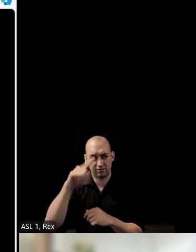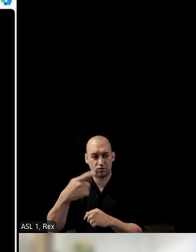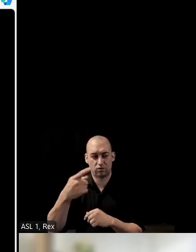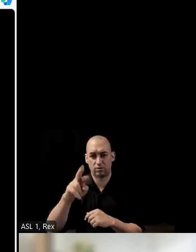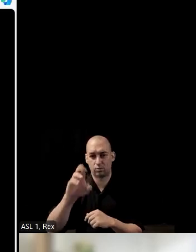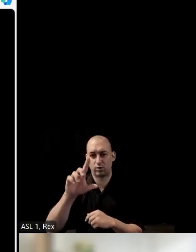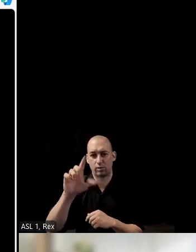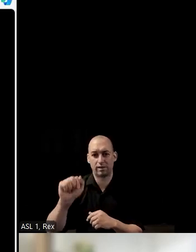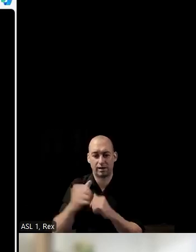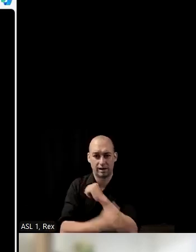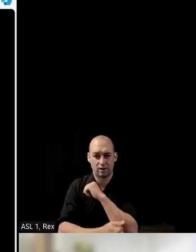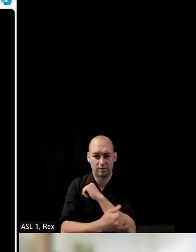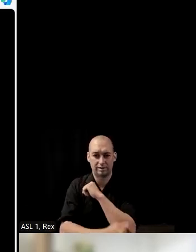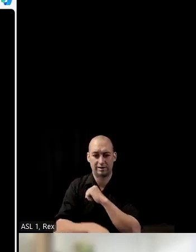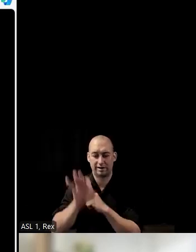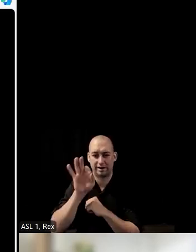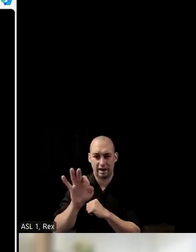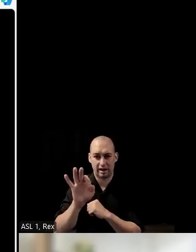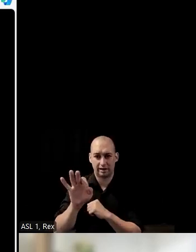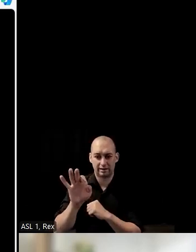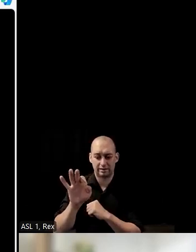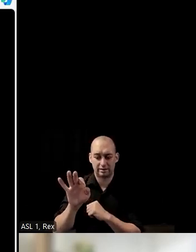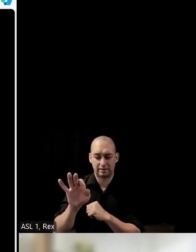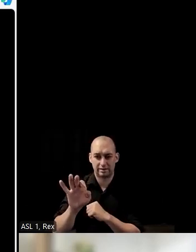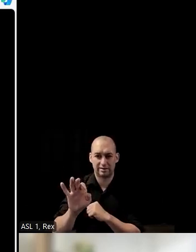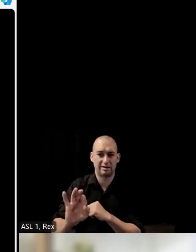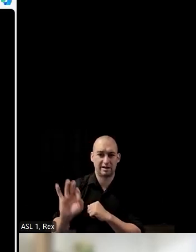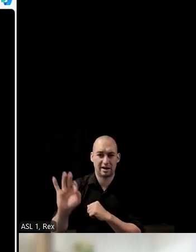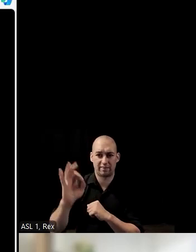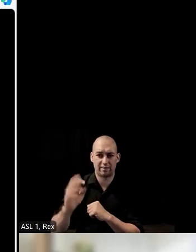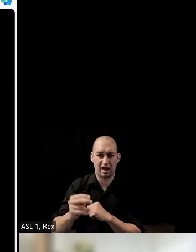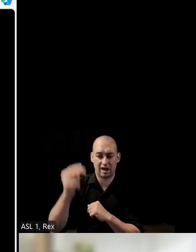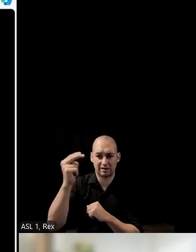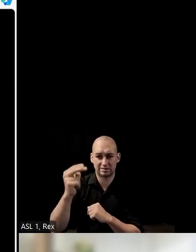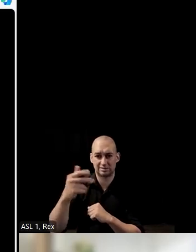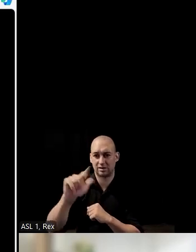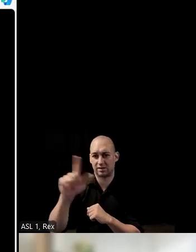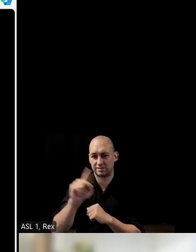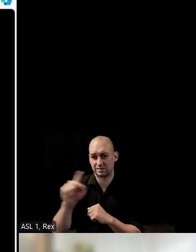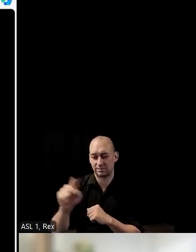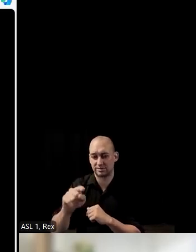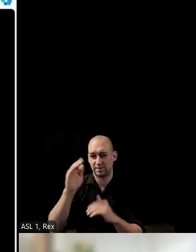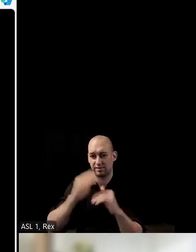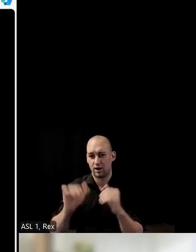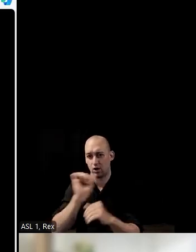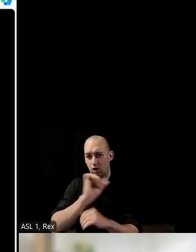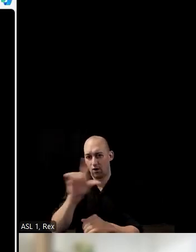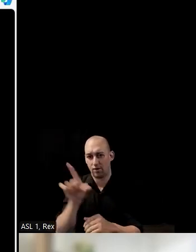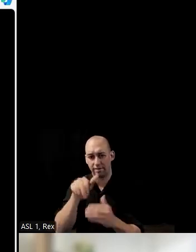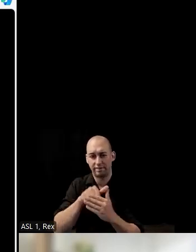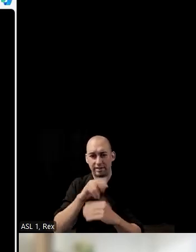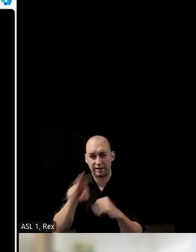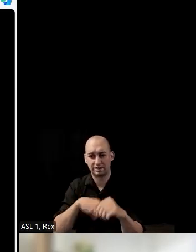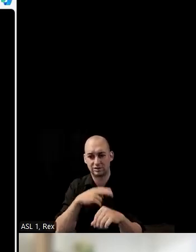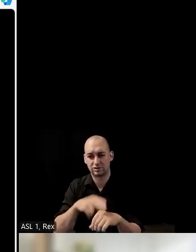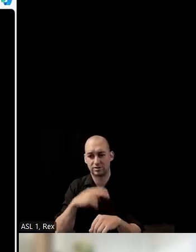County, it's the ninth highest Alzheimer's prevalence of any county in the nation. By